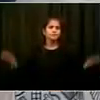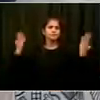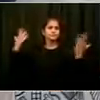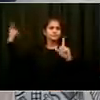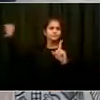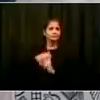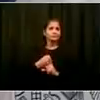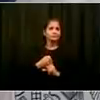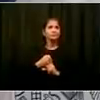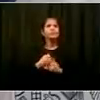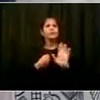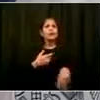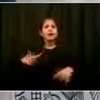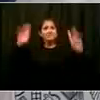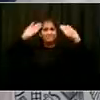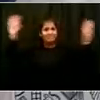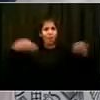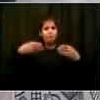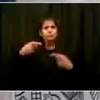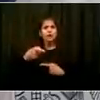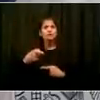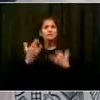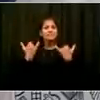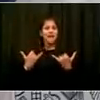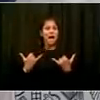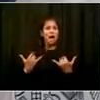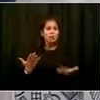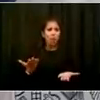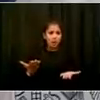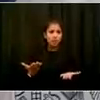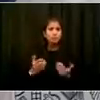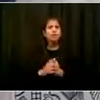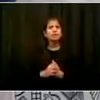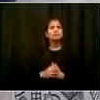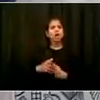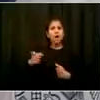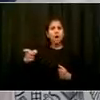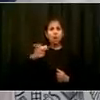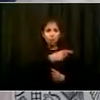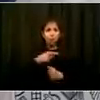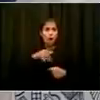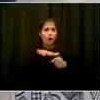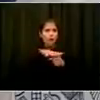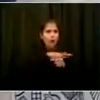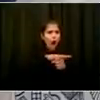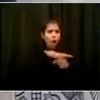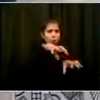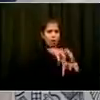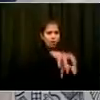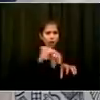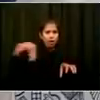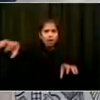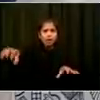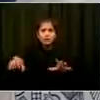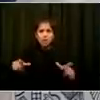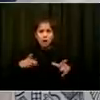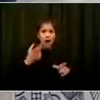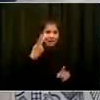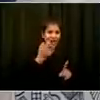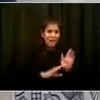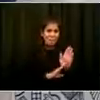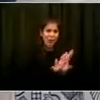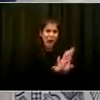unlike any of the large urban school systems in America, was getting our schools up and running, making them safe,